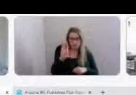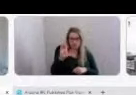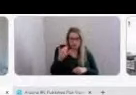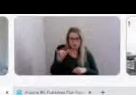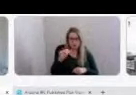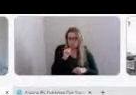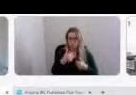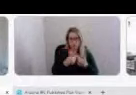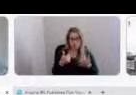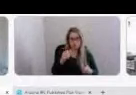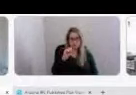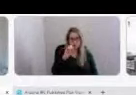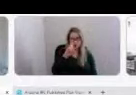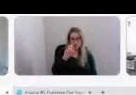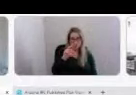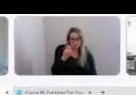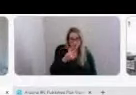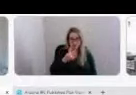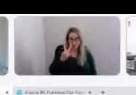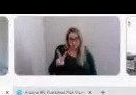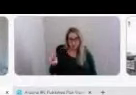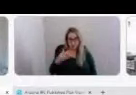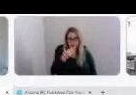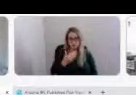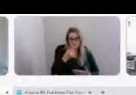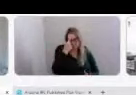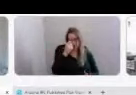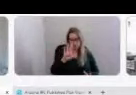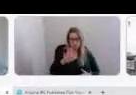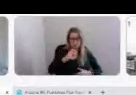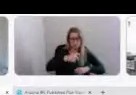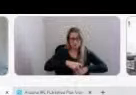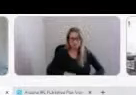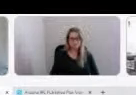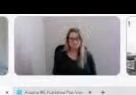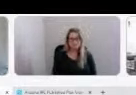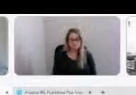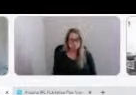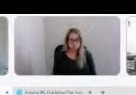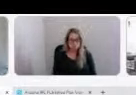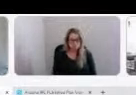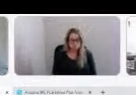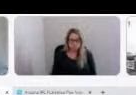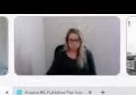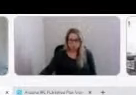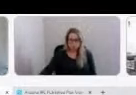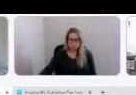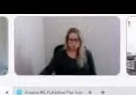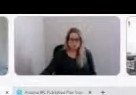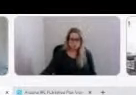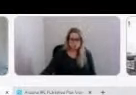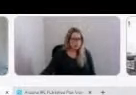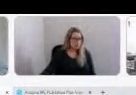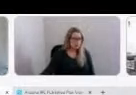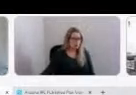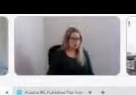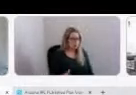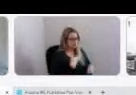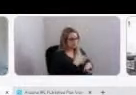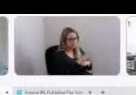sedona or the verde valley thank you for your time thank you the next speaker is